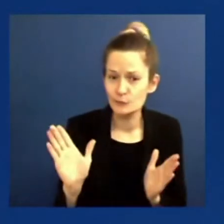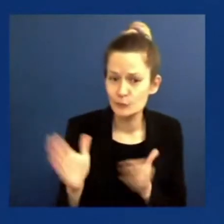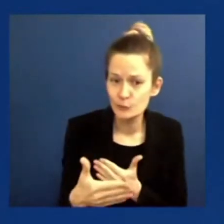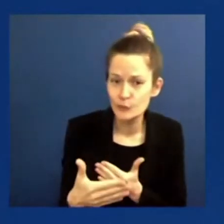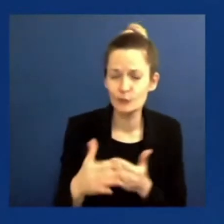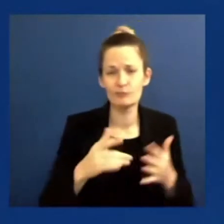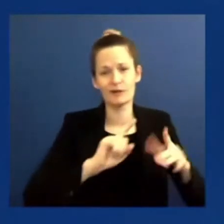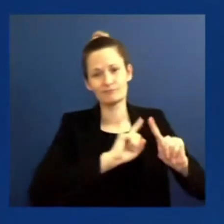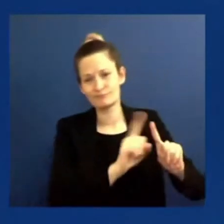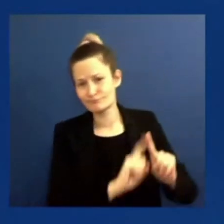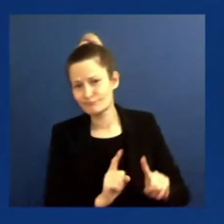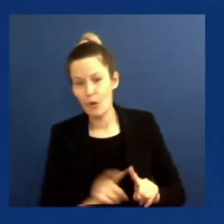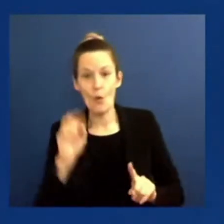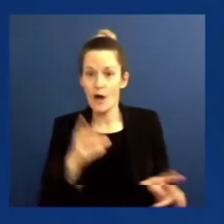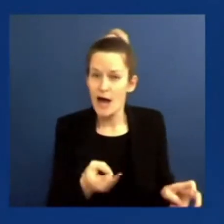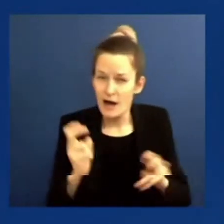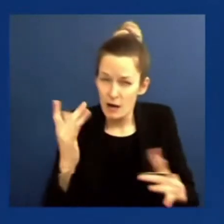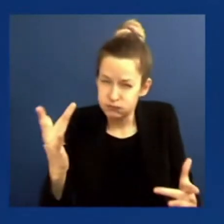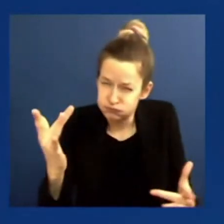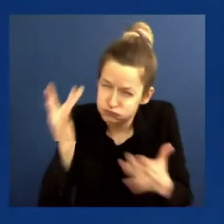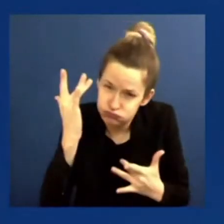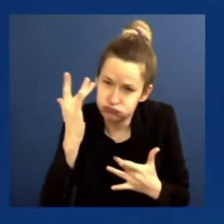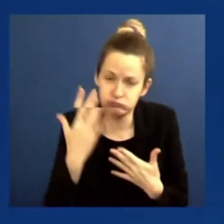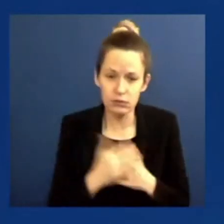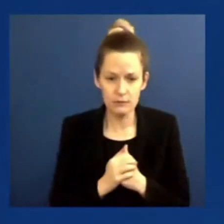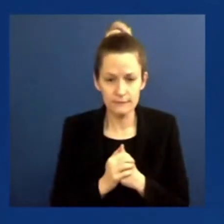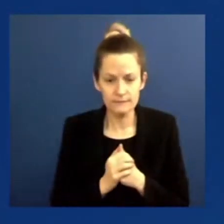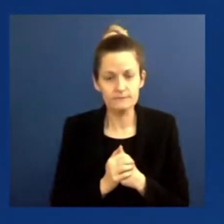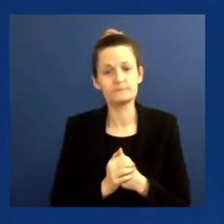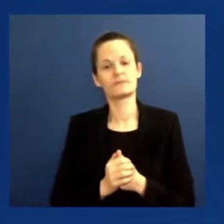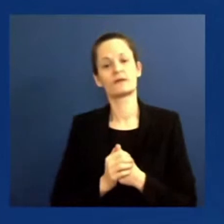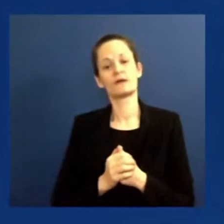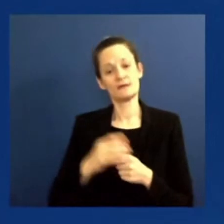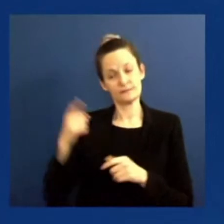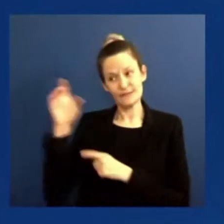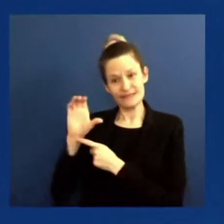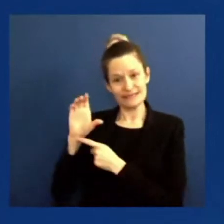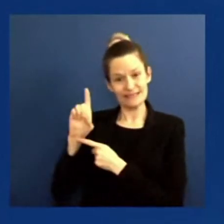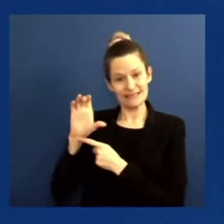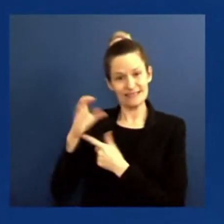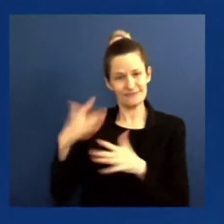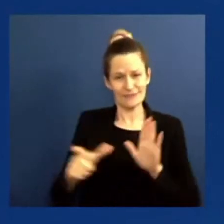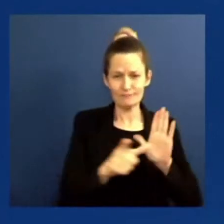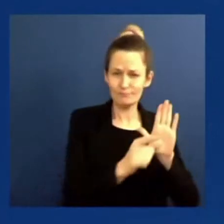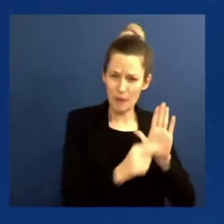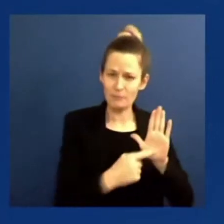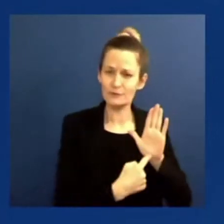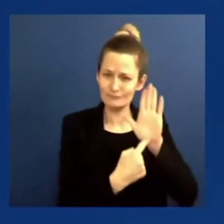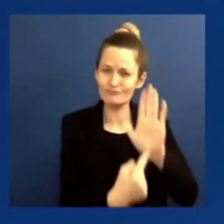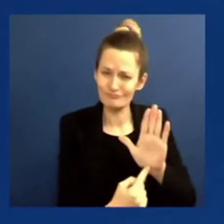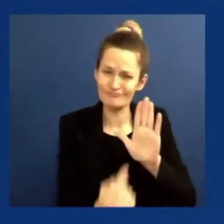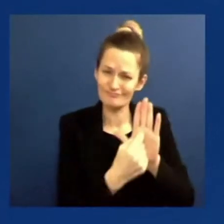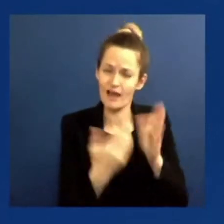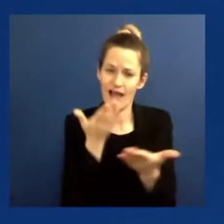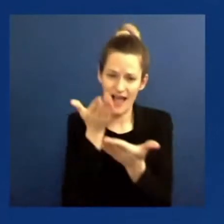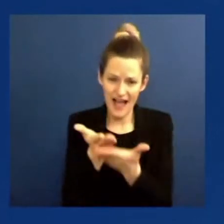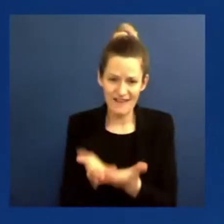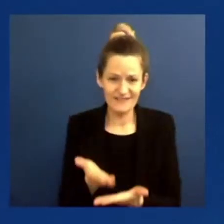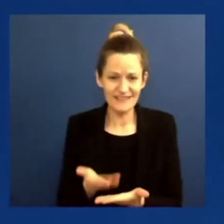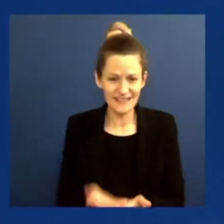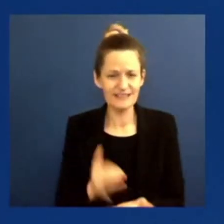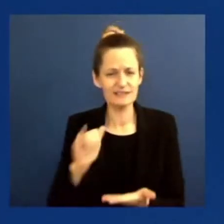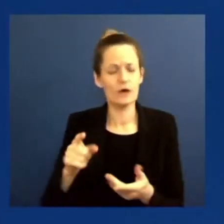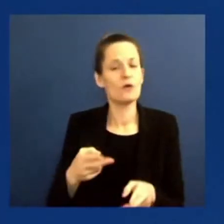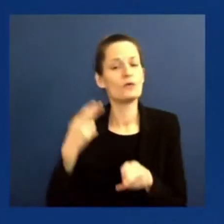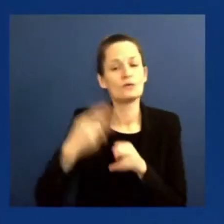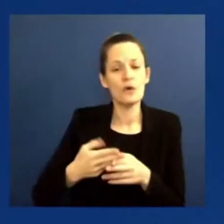published today by CDC scientists in JAMA, further adds to this evidence. This JAMA report similarly shows that a